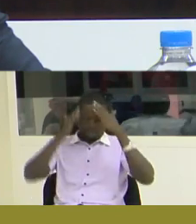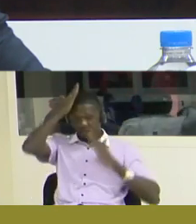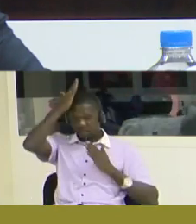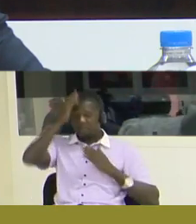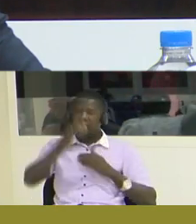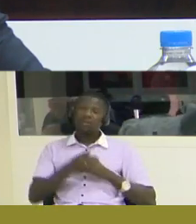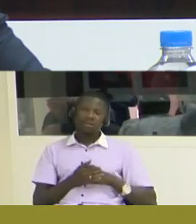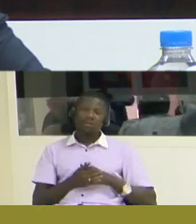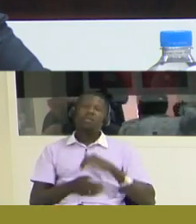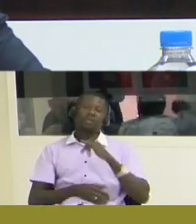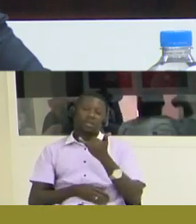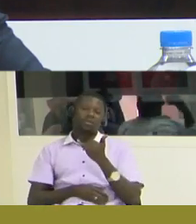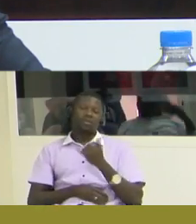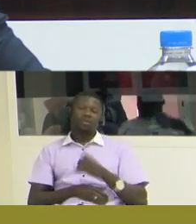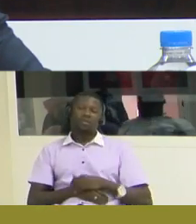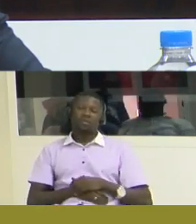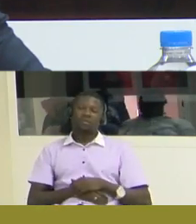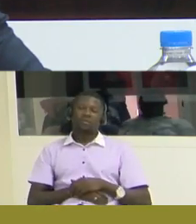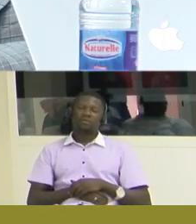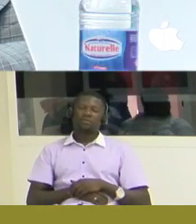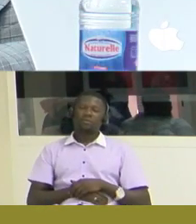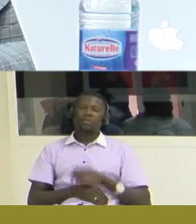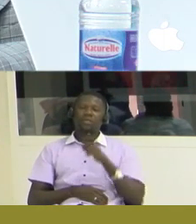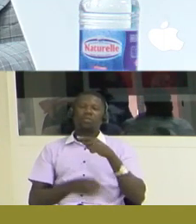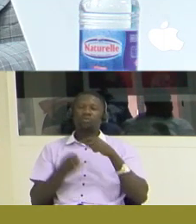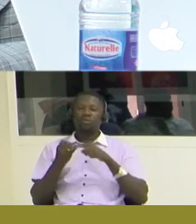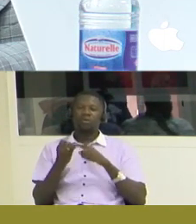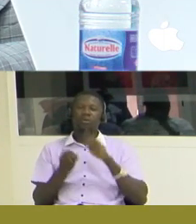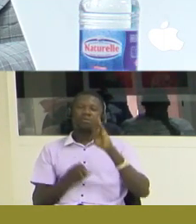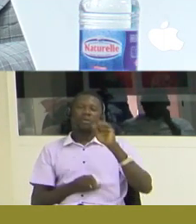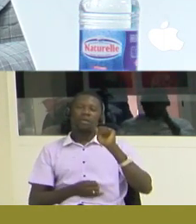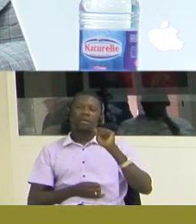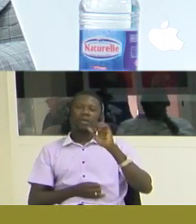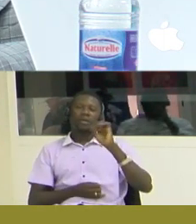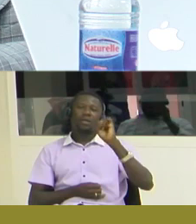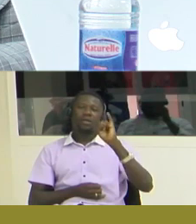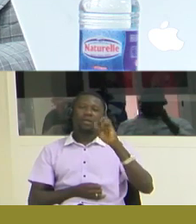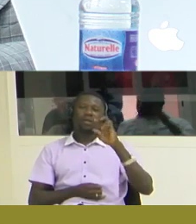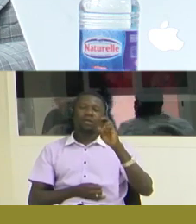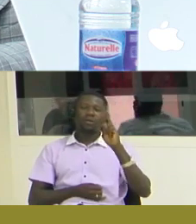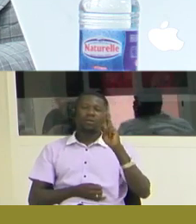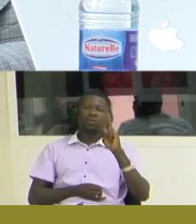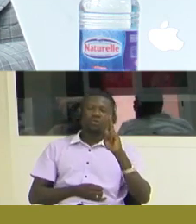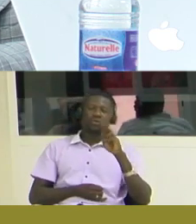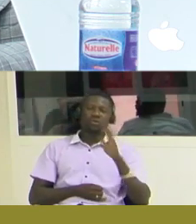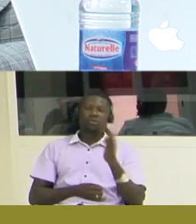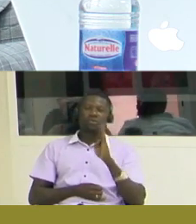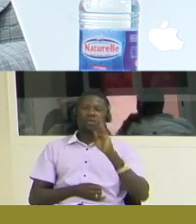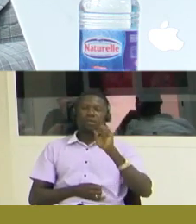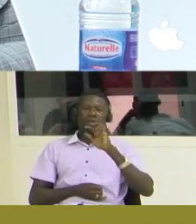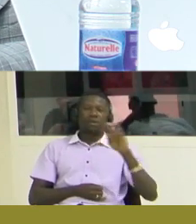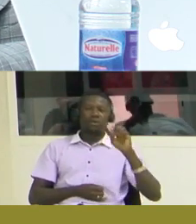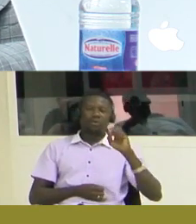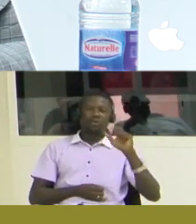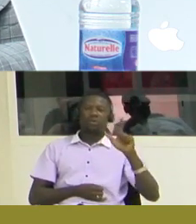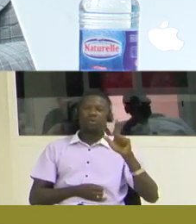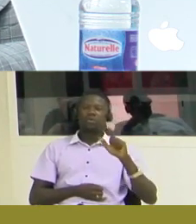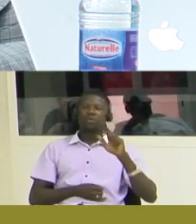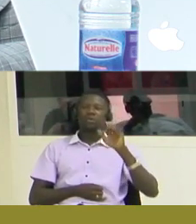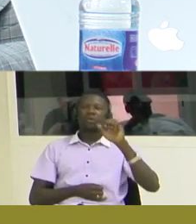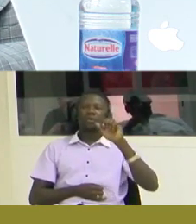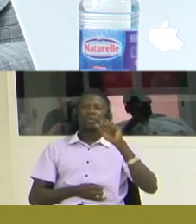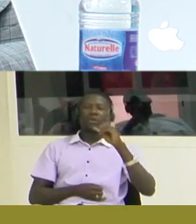left undone Bashir Oboro left on and up dot foul sergeant Farfan young sergeant